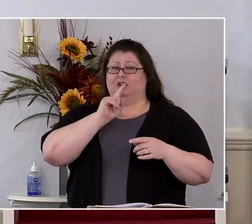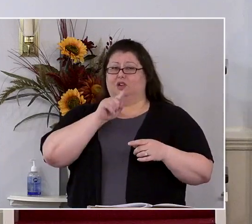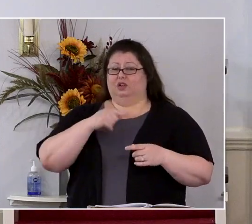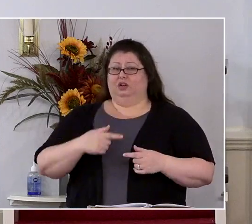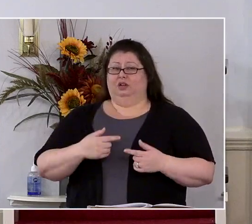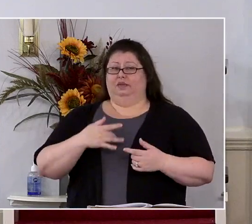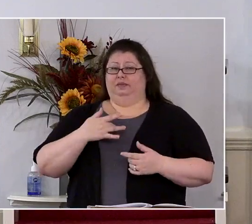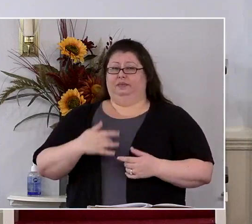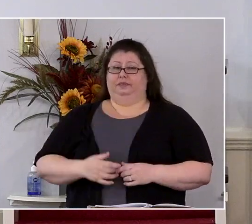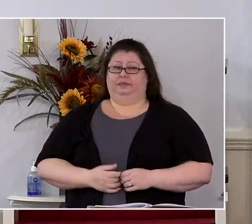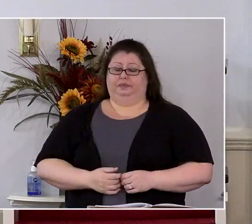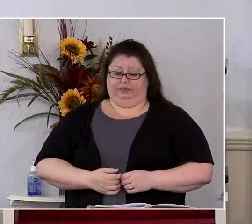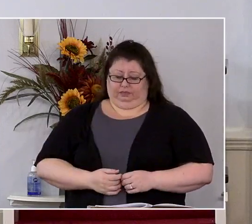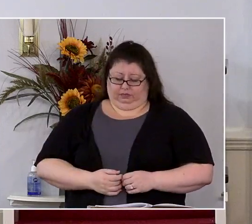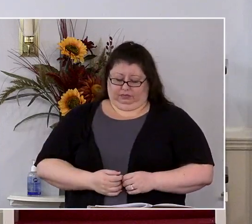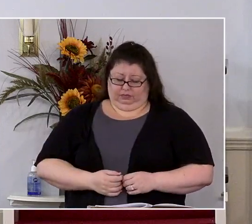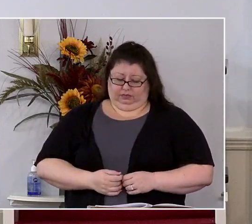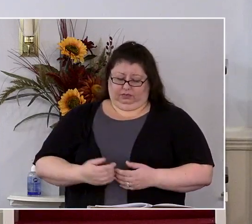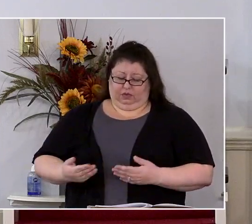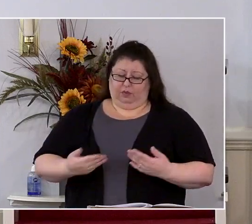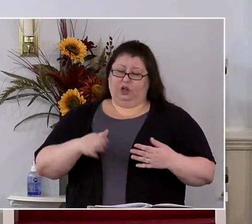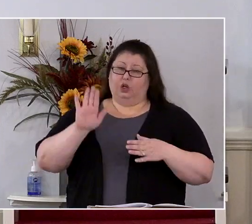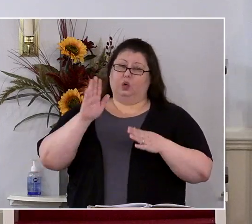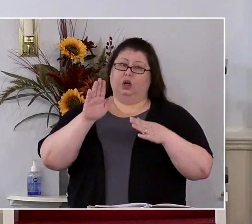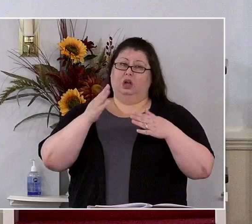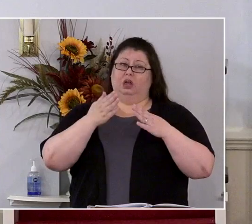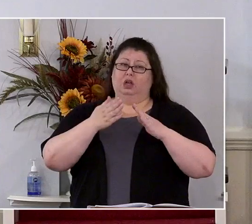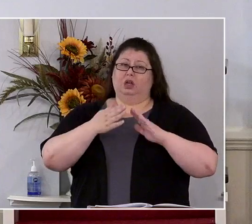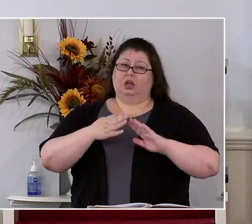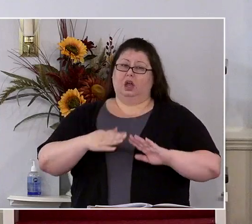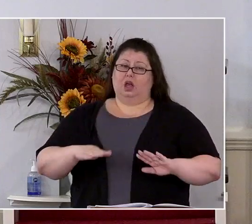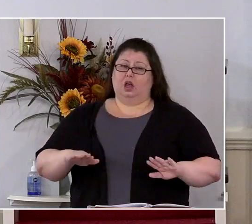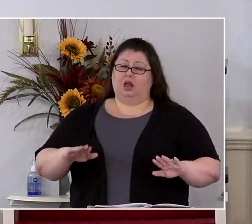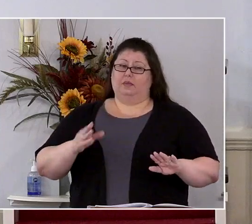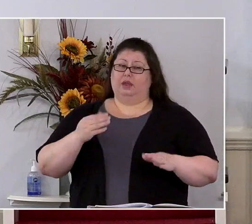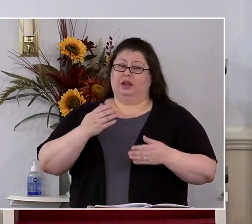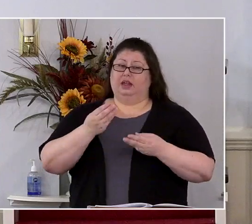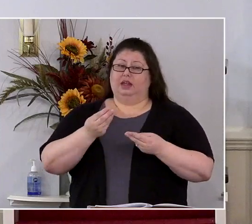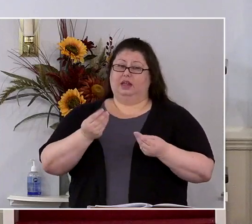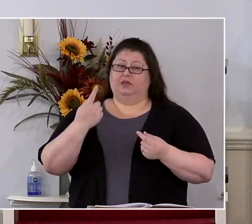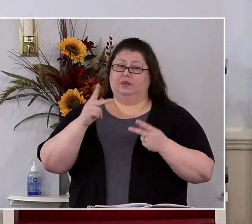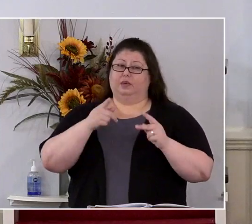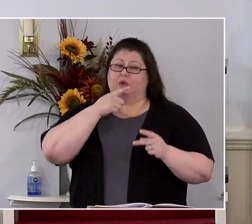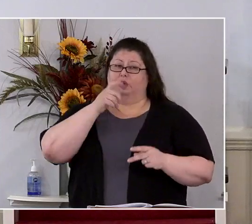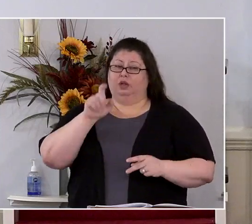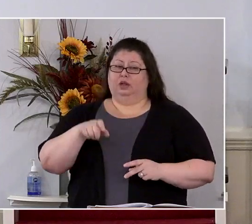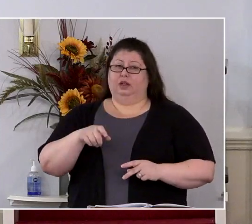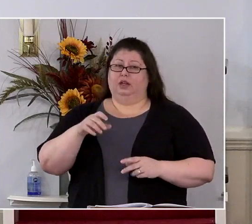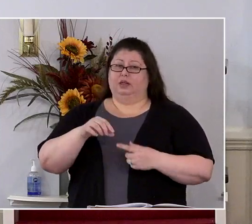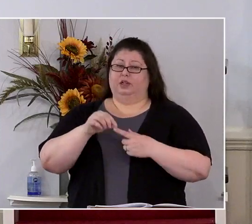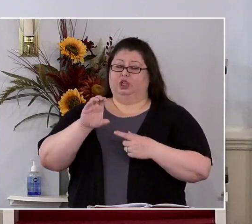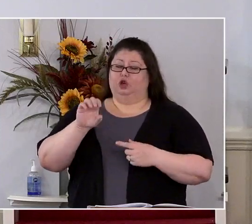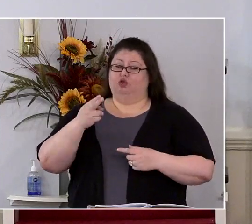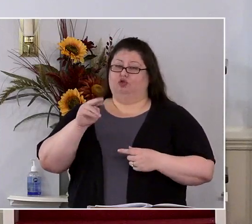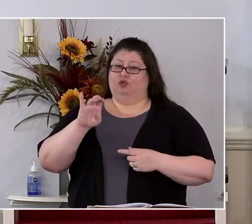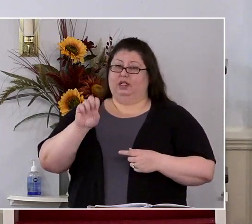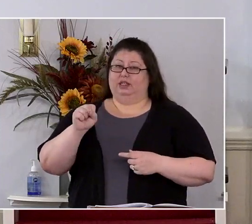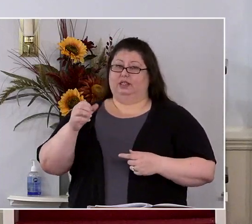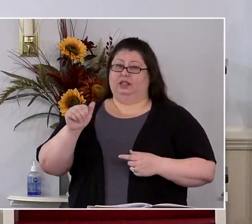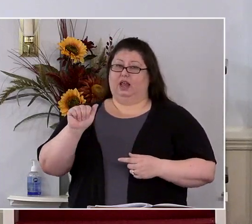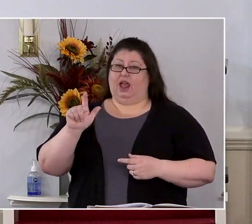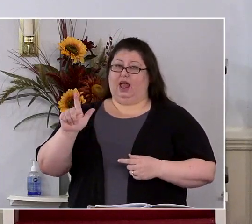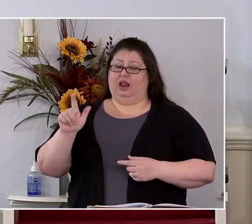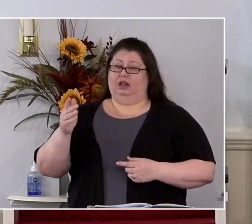uncertainty. Bring your calm and healing to those in need, especially Chris,